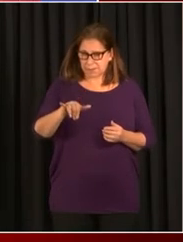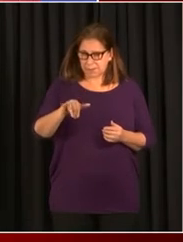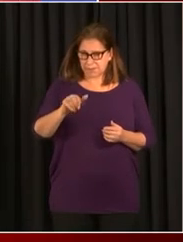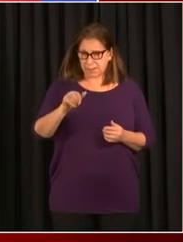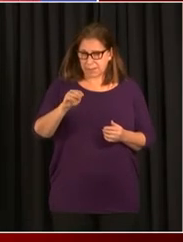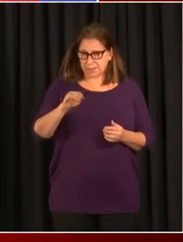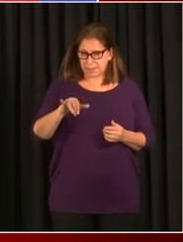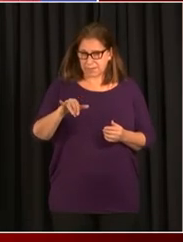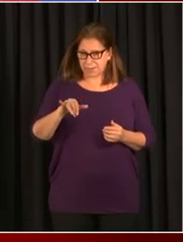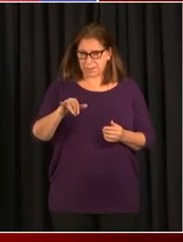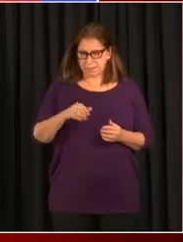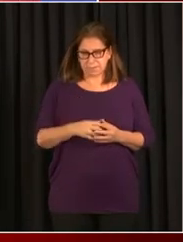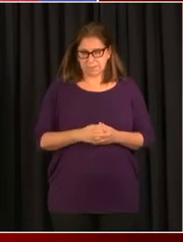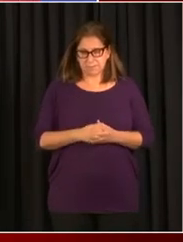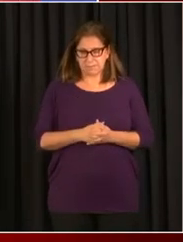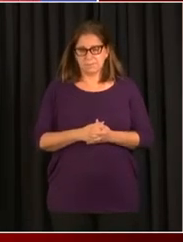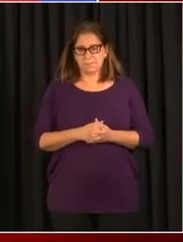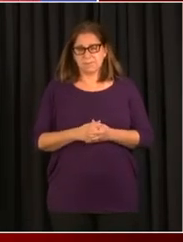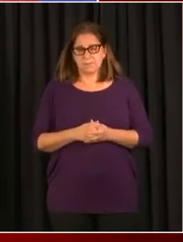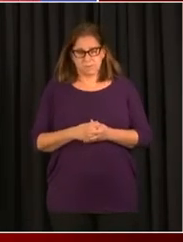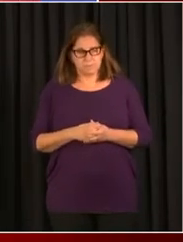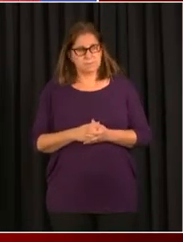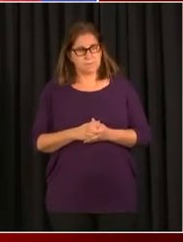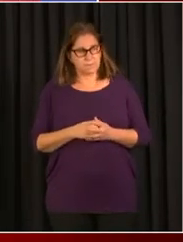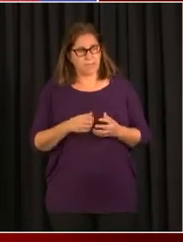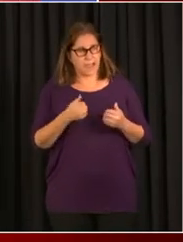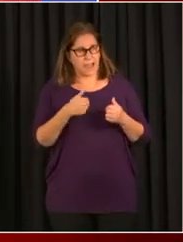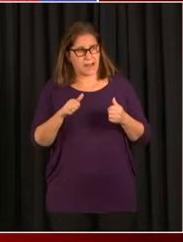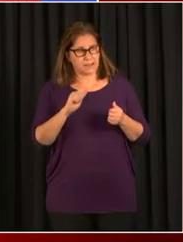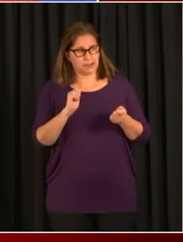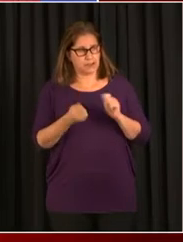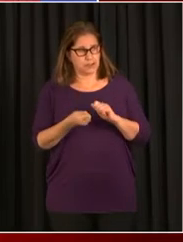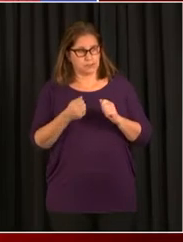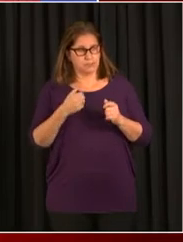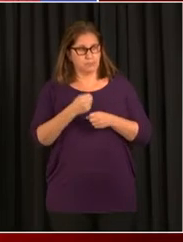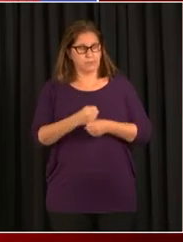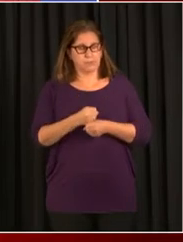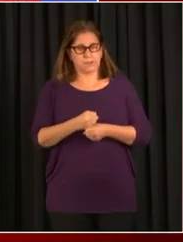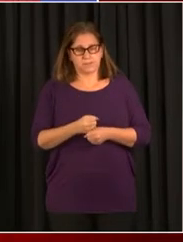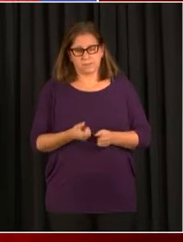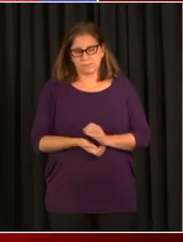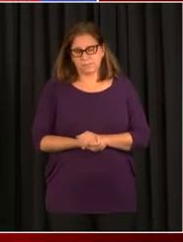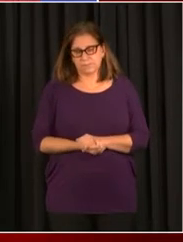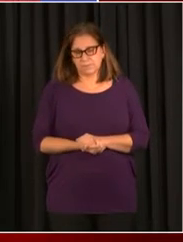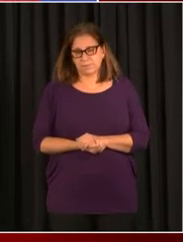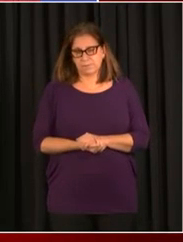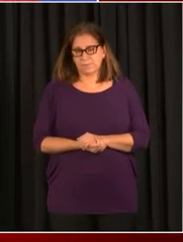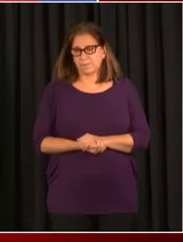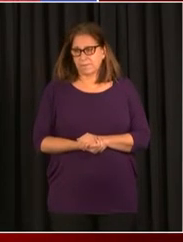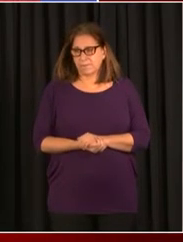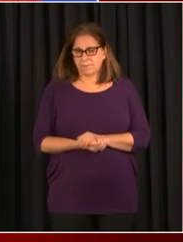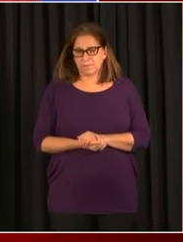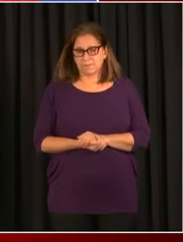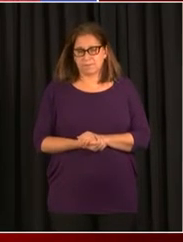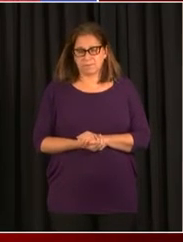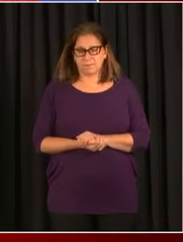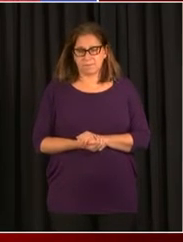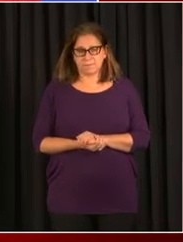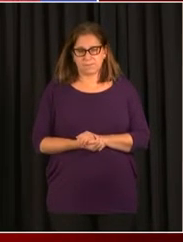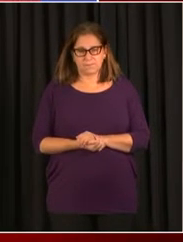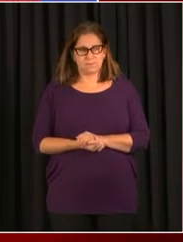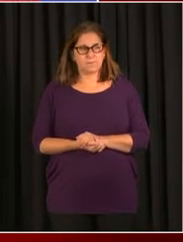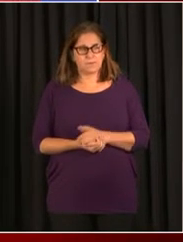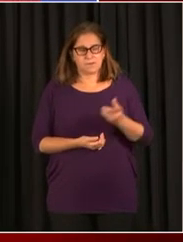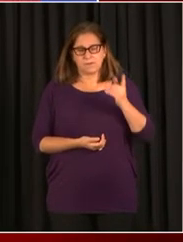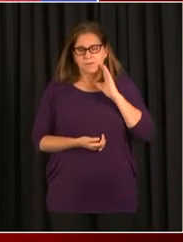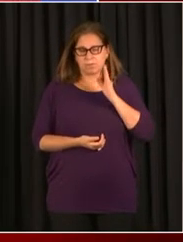along our schedule and continuing to have all of our buildings updated,